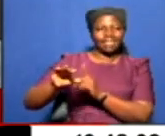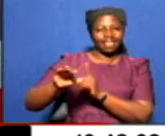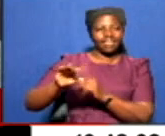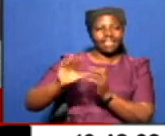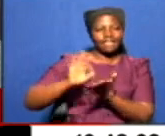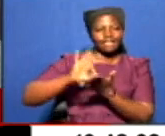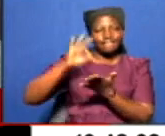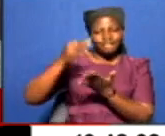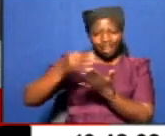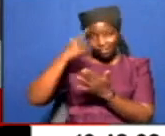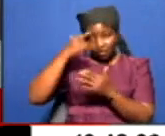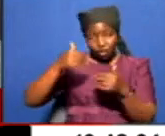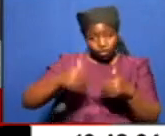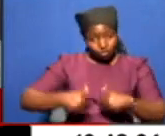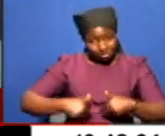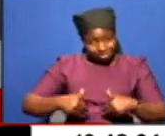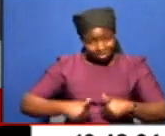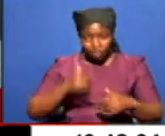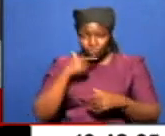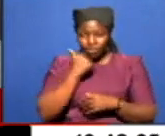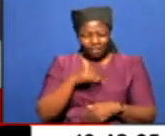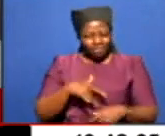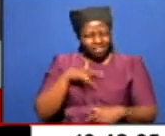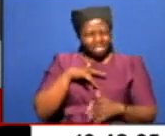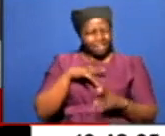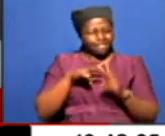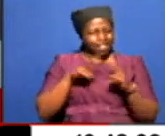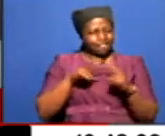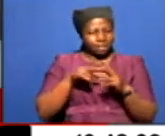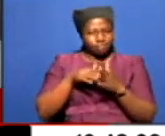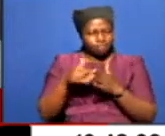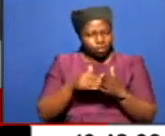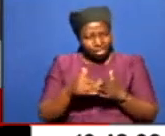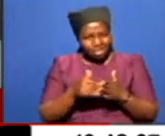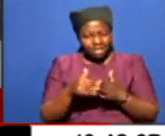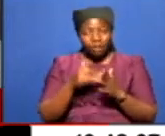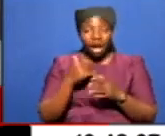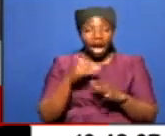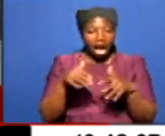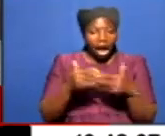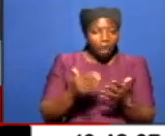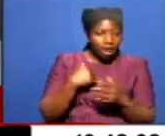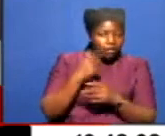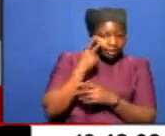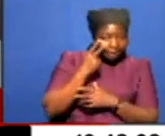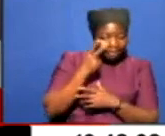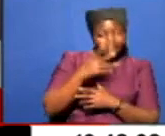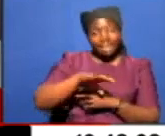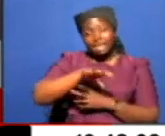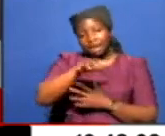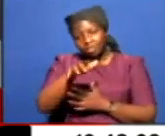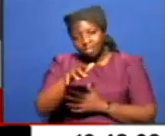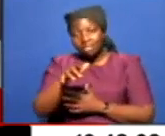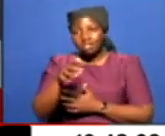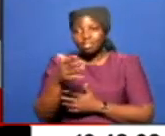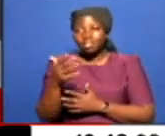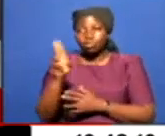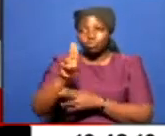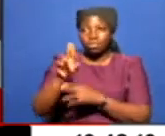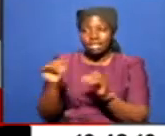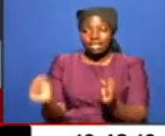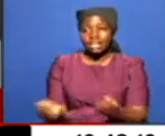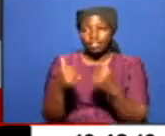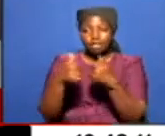for young people who feel so vulnerable. And how we have seen counties creating or taking advantage of the safe spaces I was talking about is through